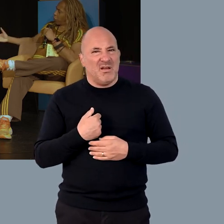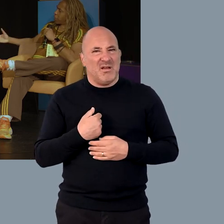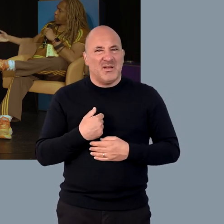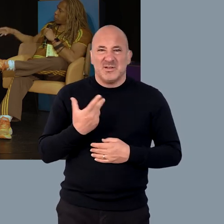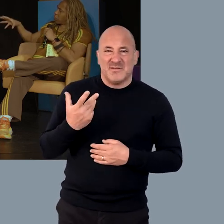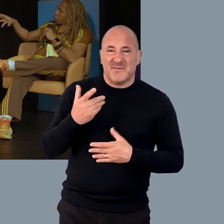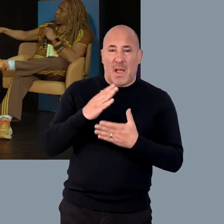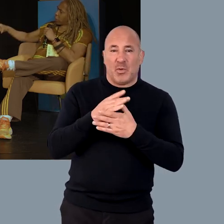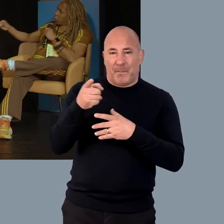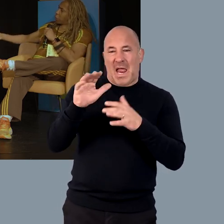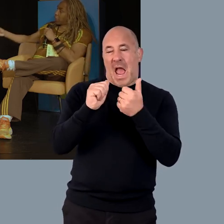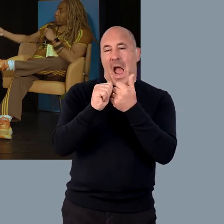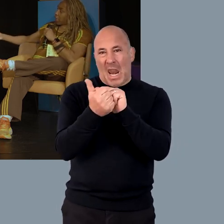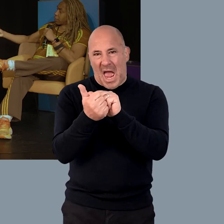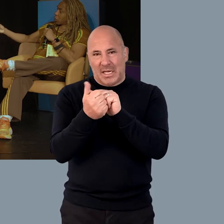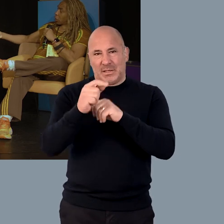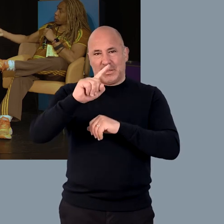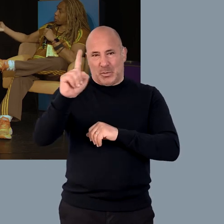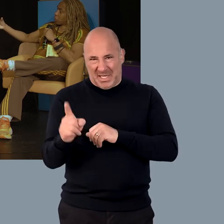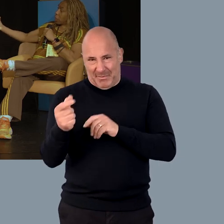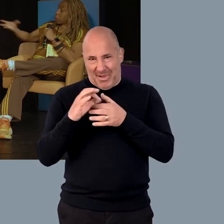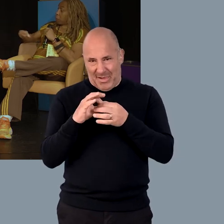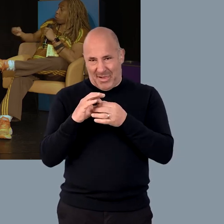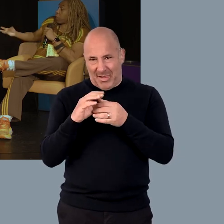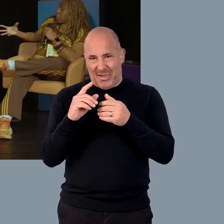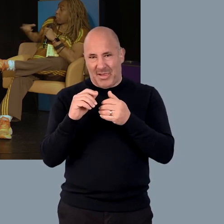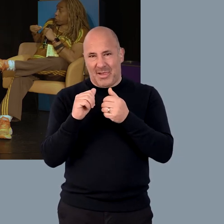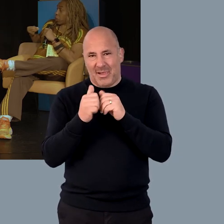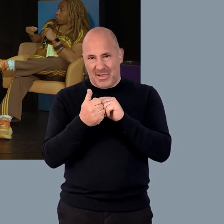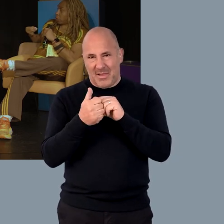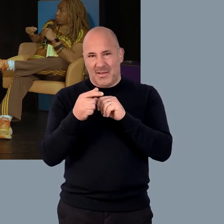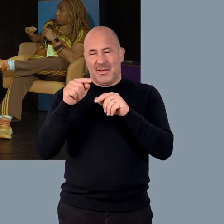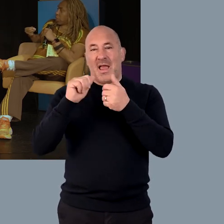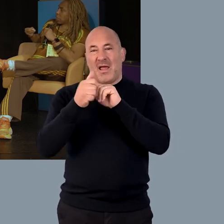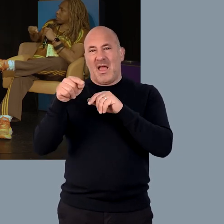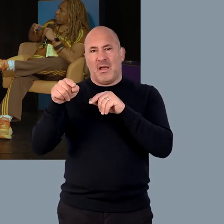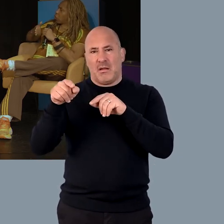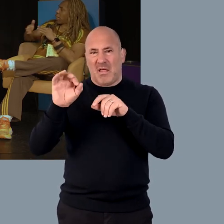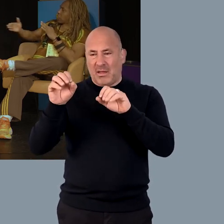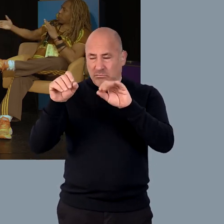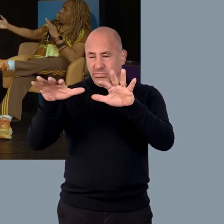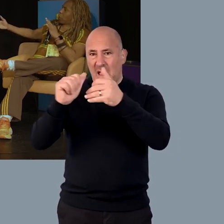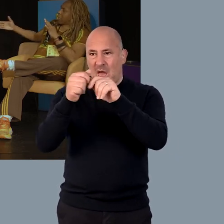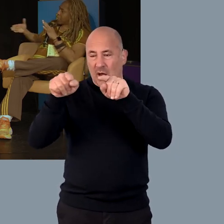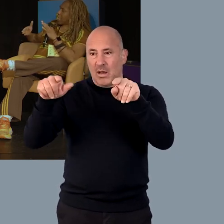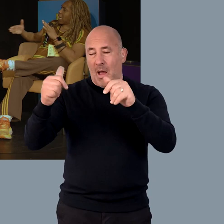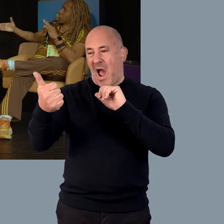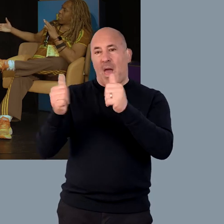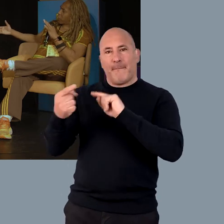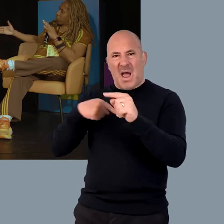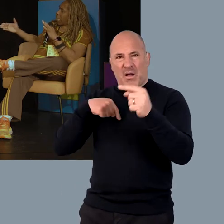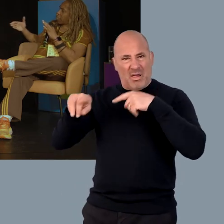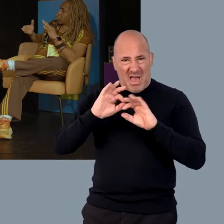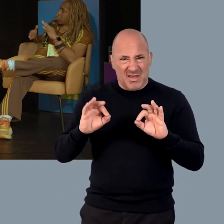do you not find that that the fact that you've been an ally to so to to people in close to you does that not has that not permeated